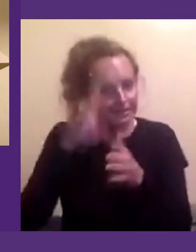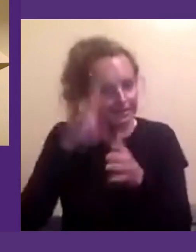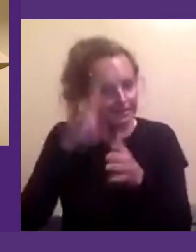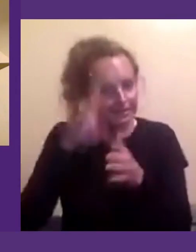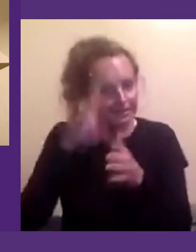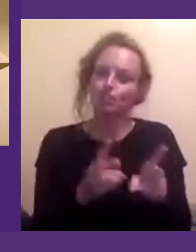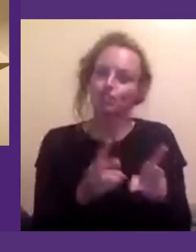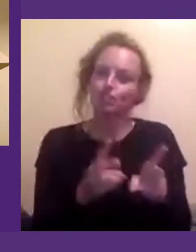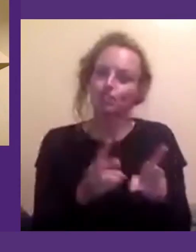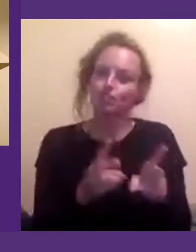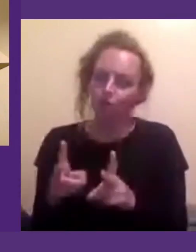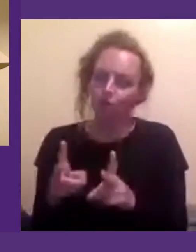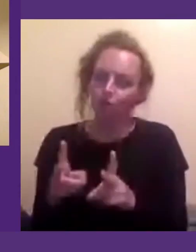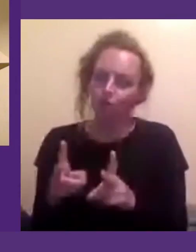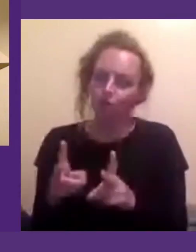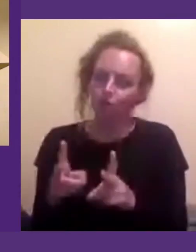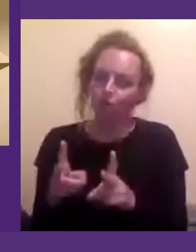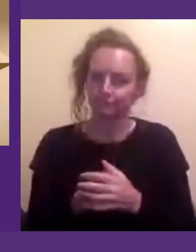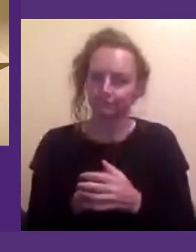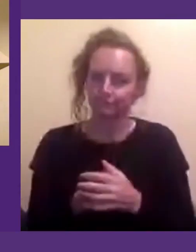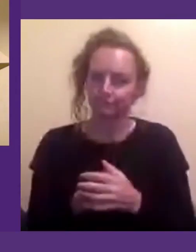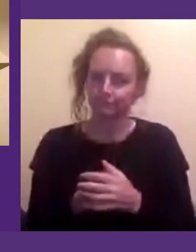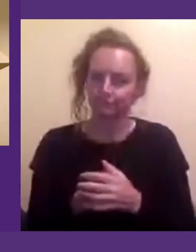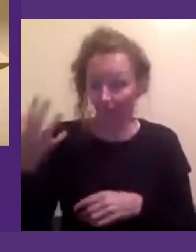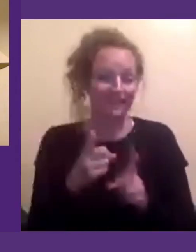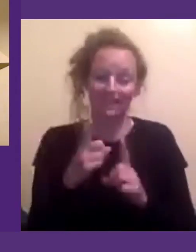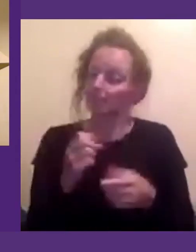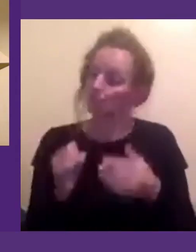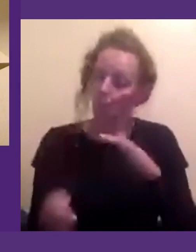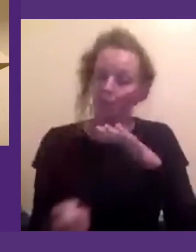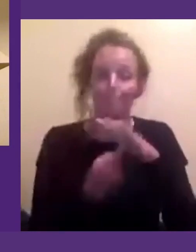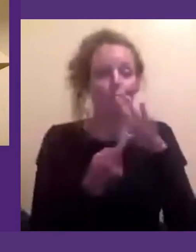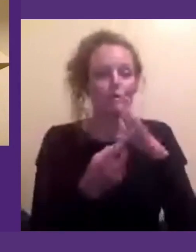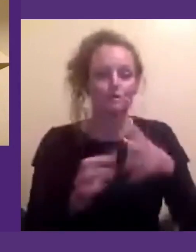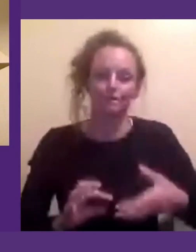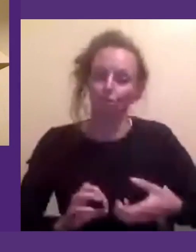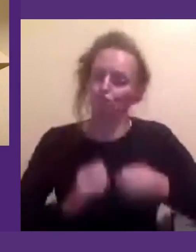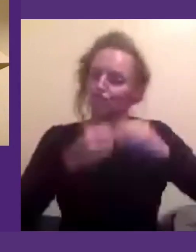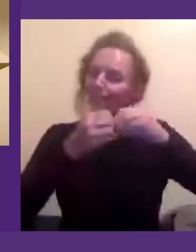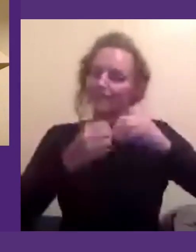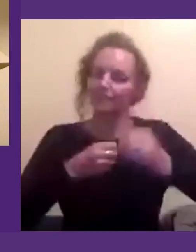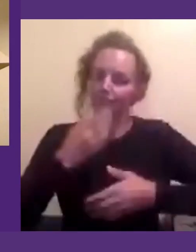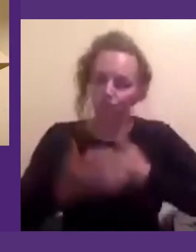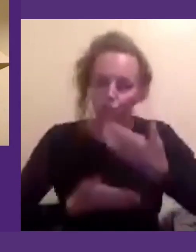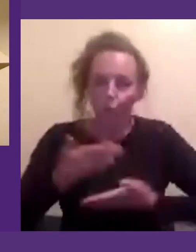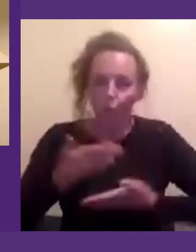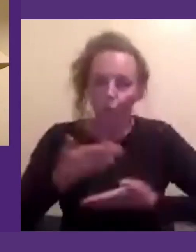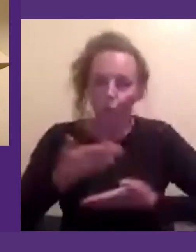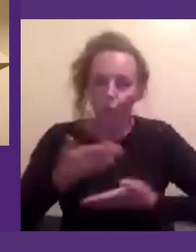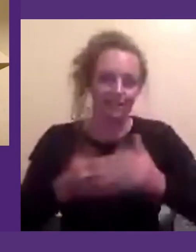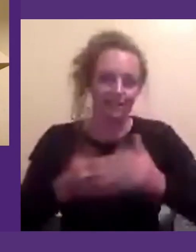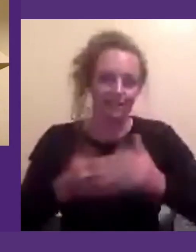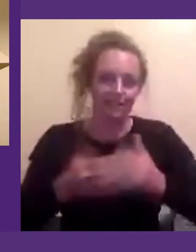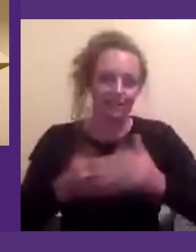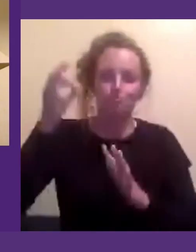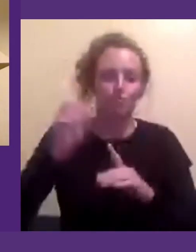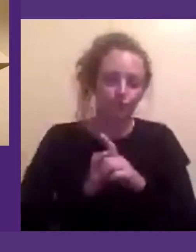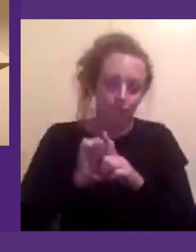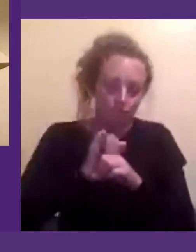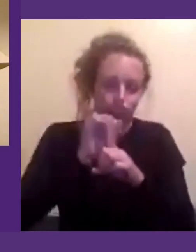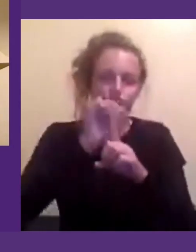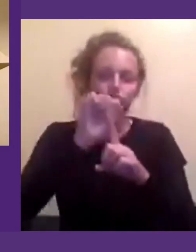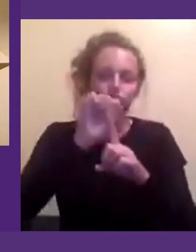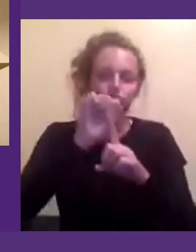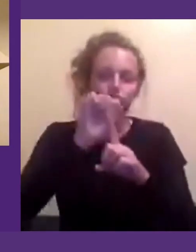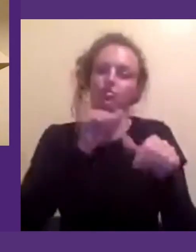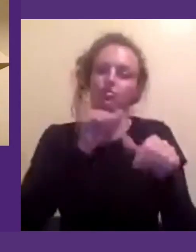to tell better stories that will actually reflect the world we live